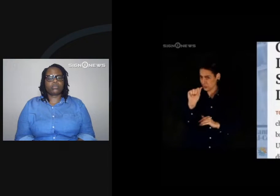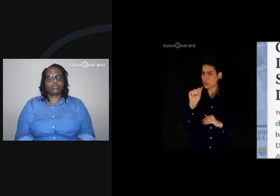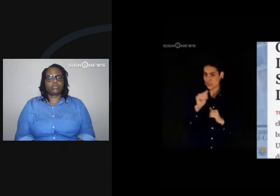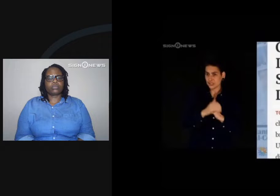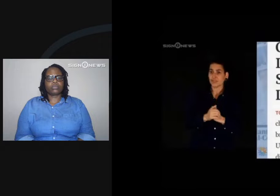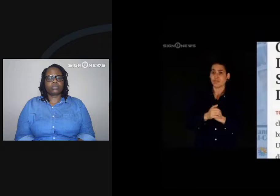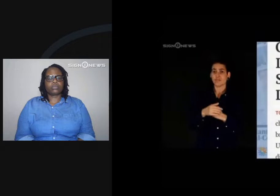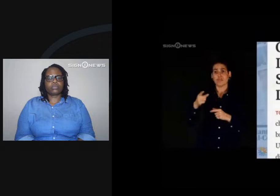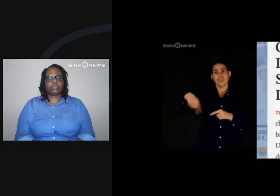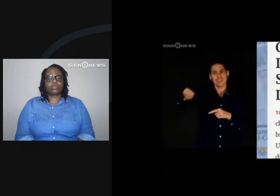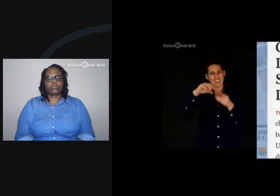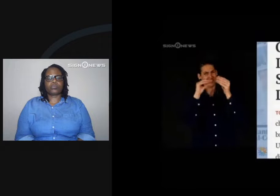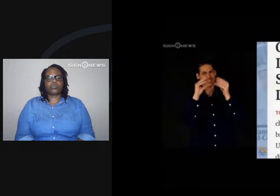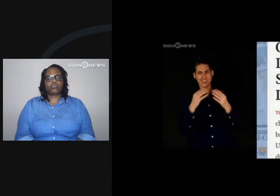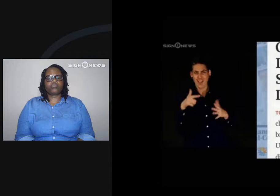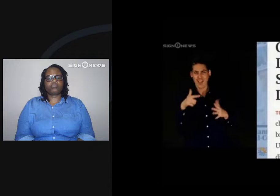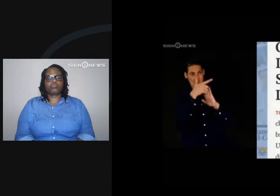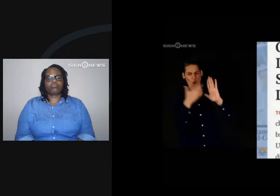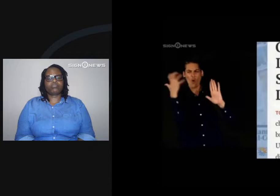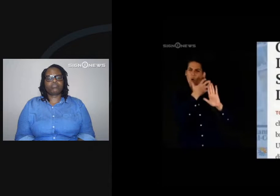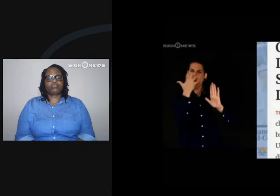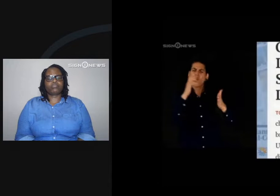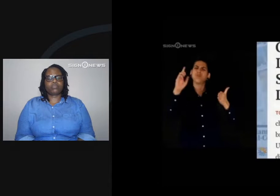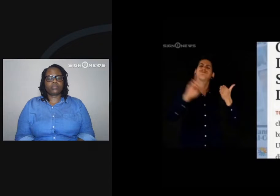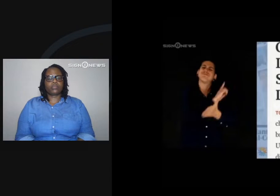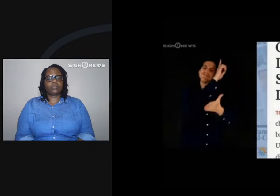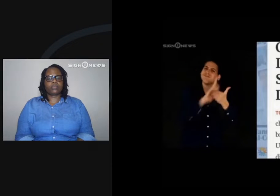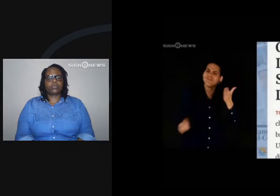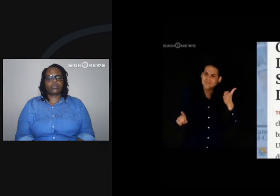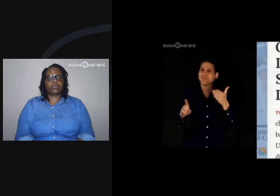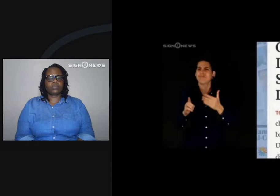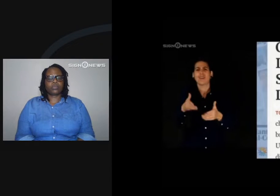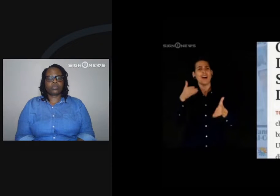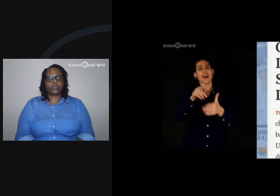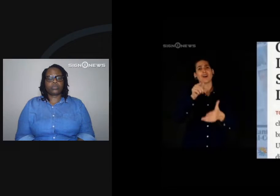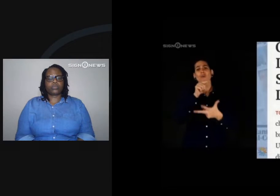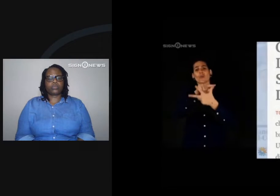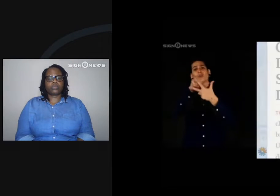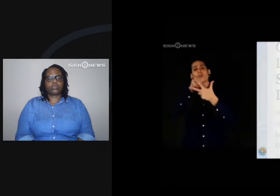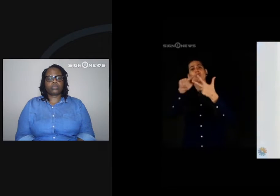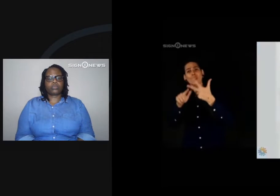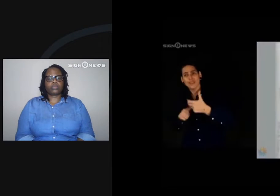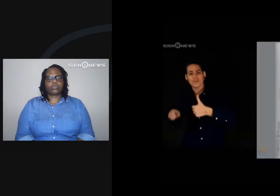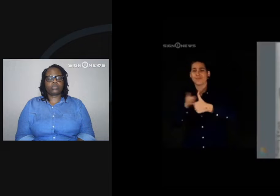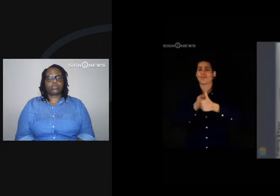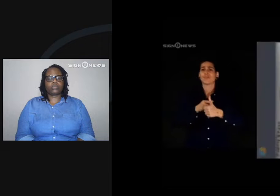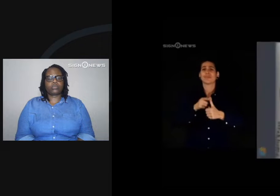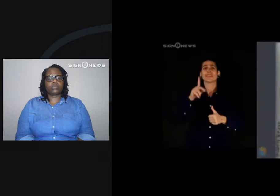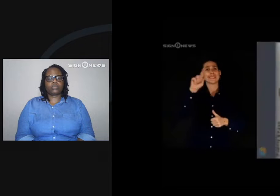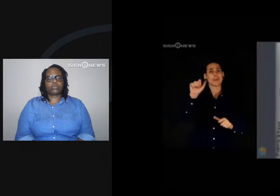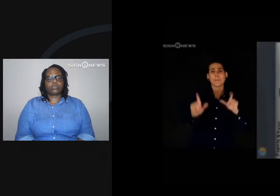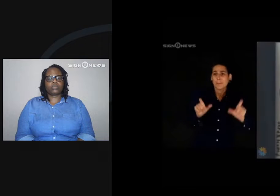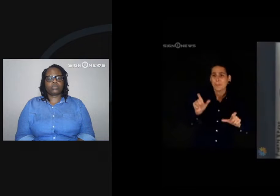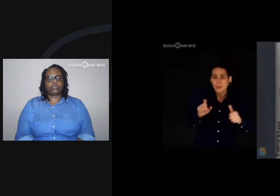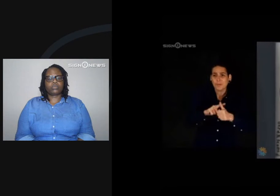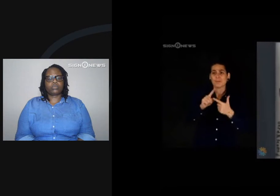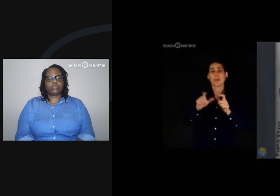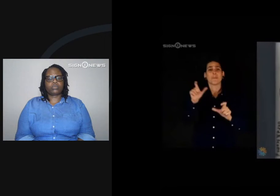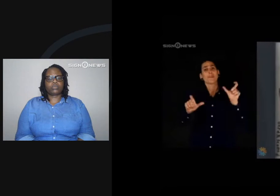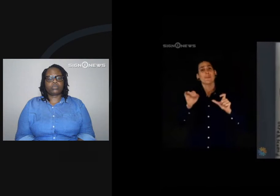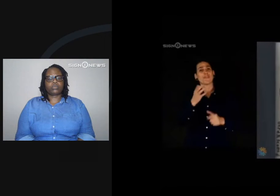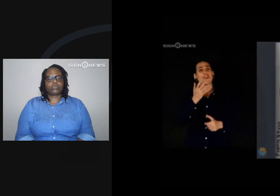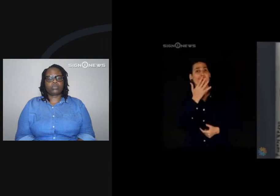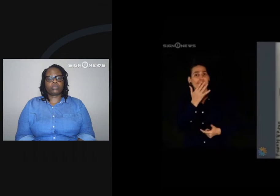saying those laws are discriminating against people with disability, people